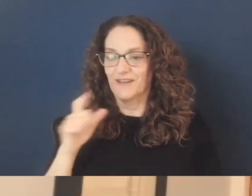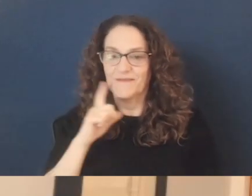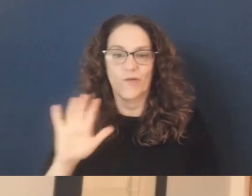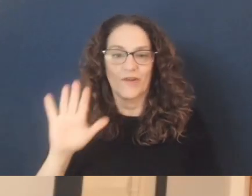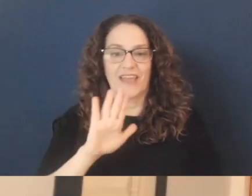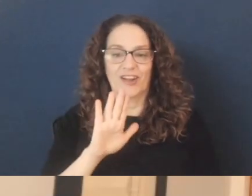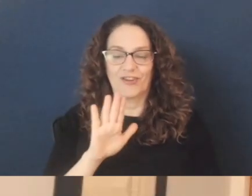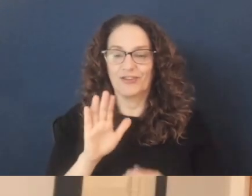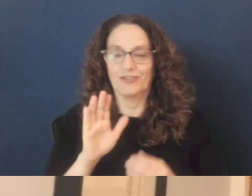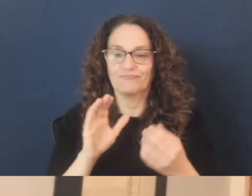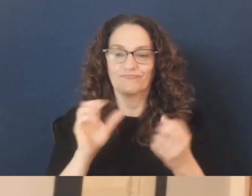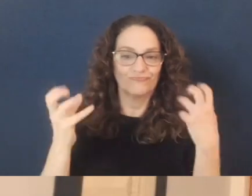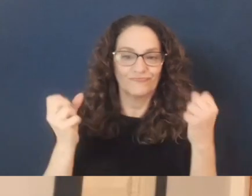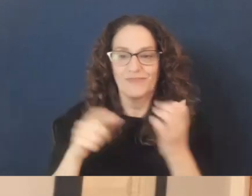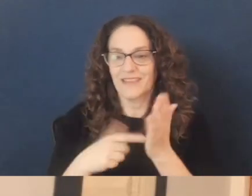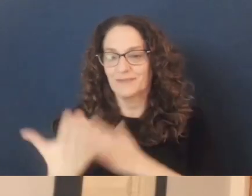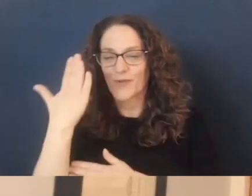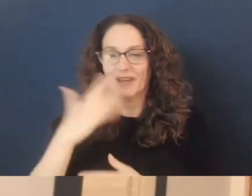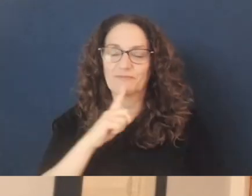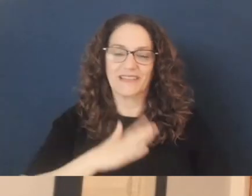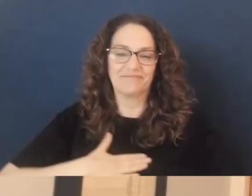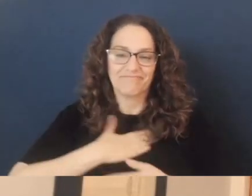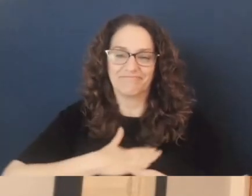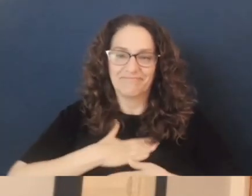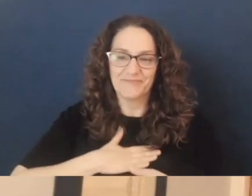morning. We really, really appreciate it.